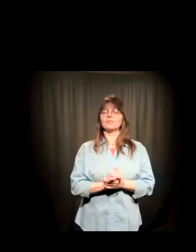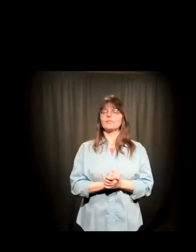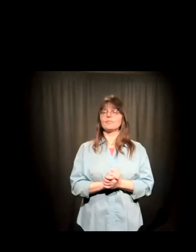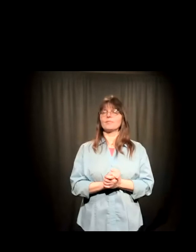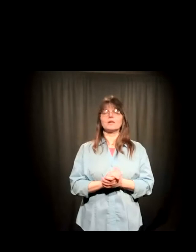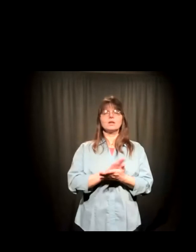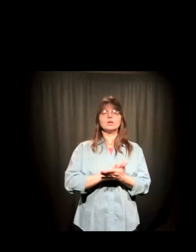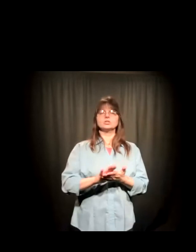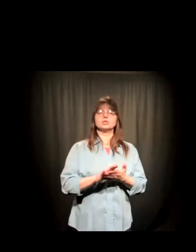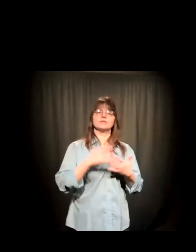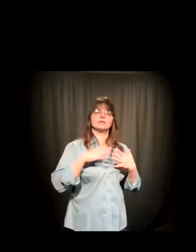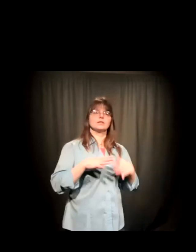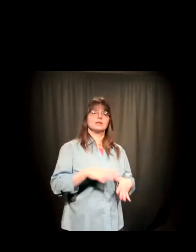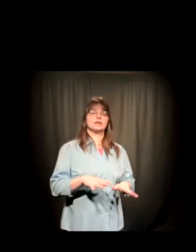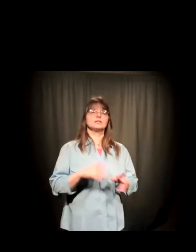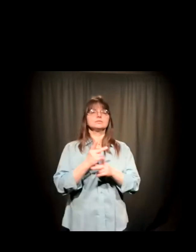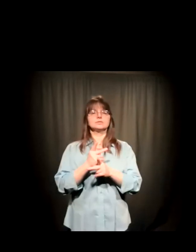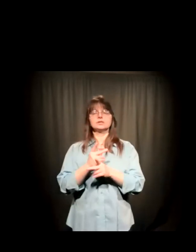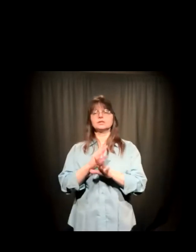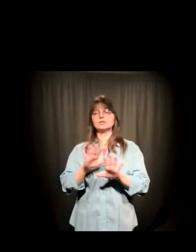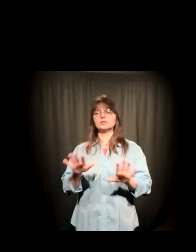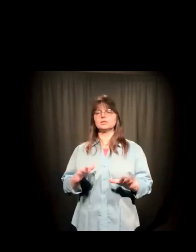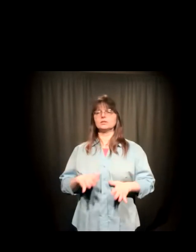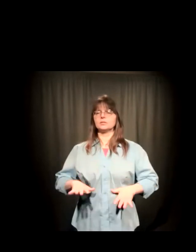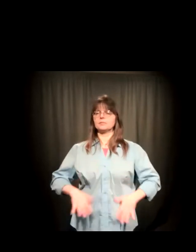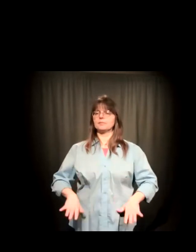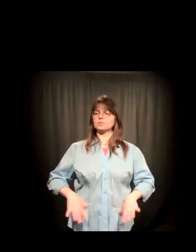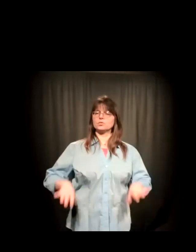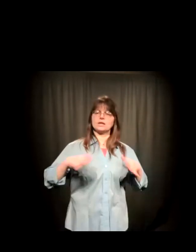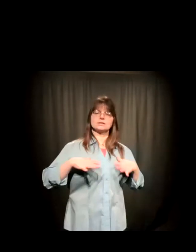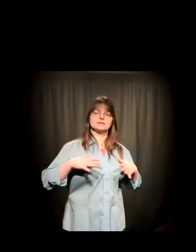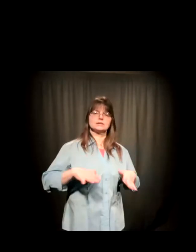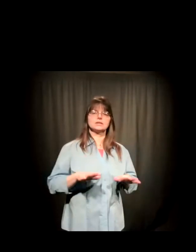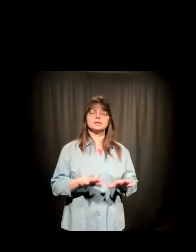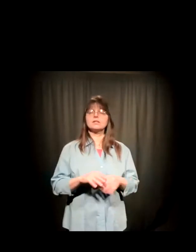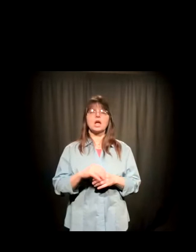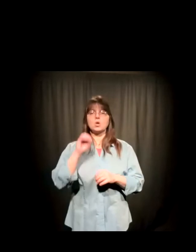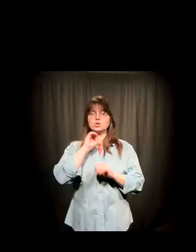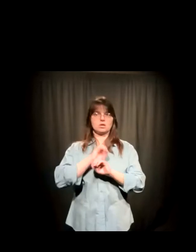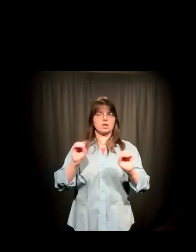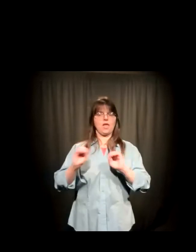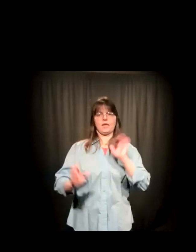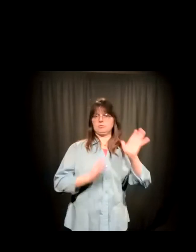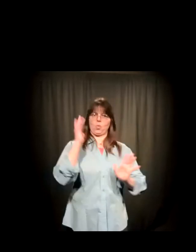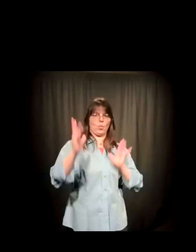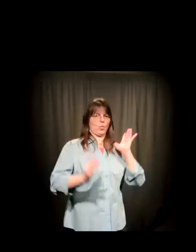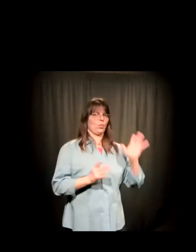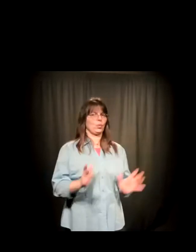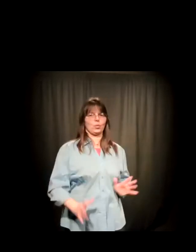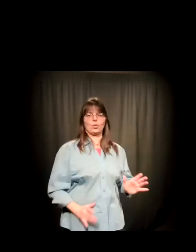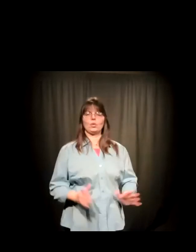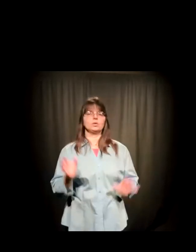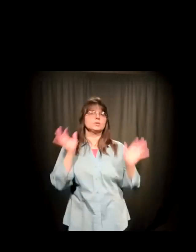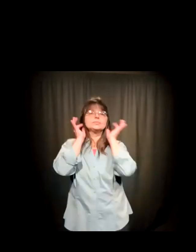conservatively, tending towards dark, unpatterned dresses with only minimal ruffles, no bows on her neckline or curls to her